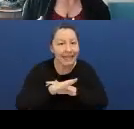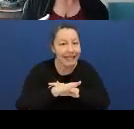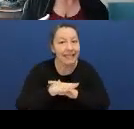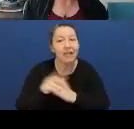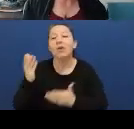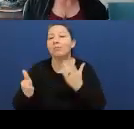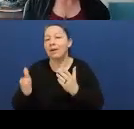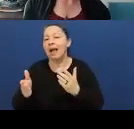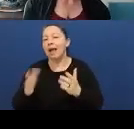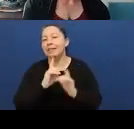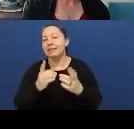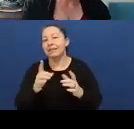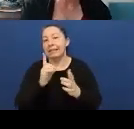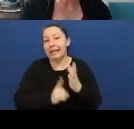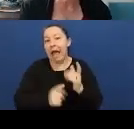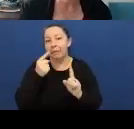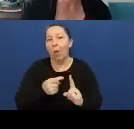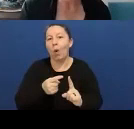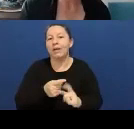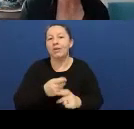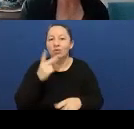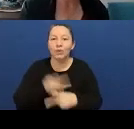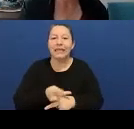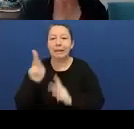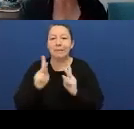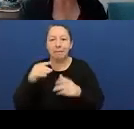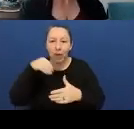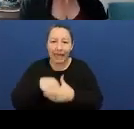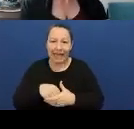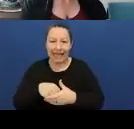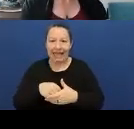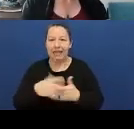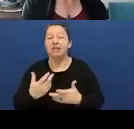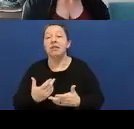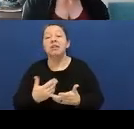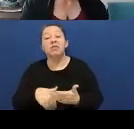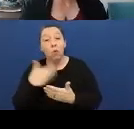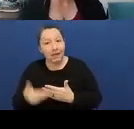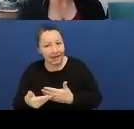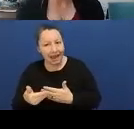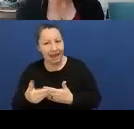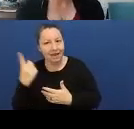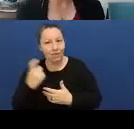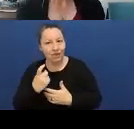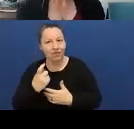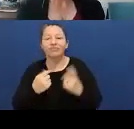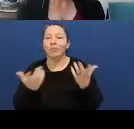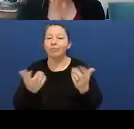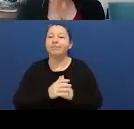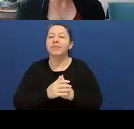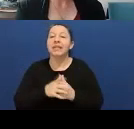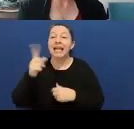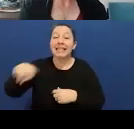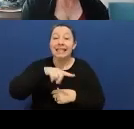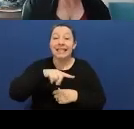to keep people in. So the next question that you often get is, are these buildings